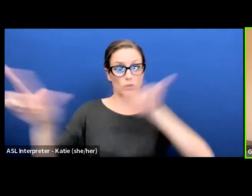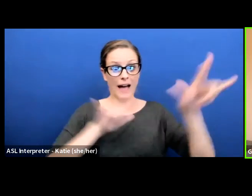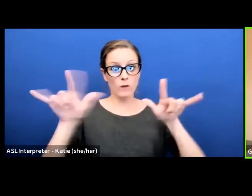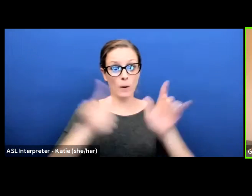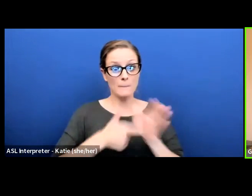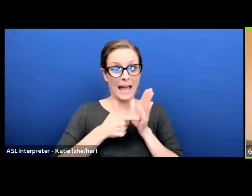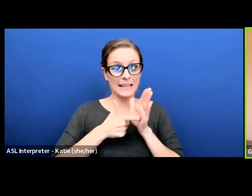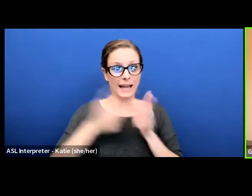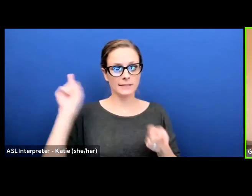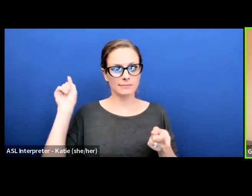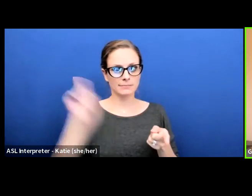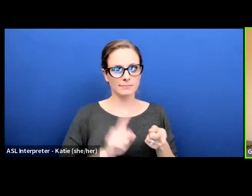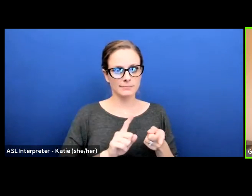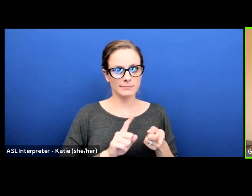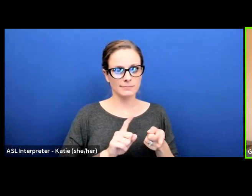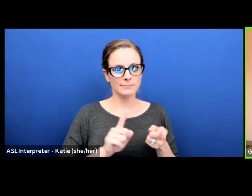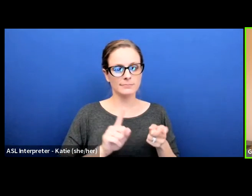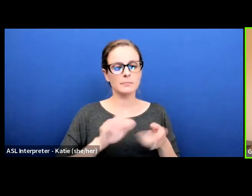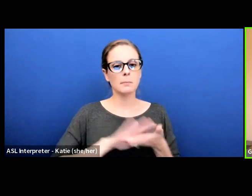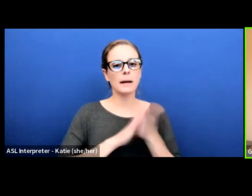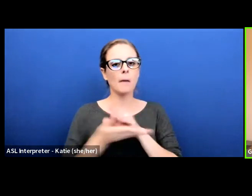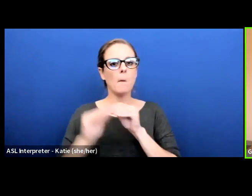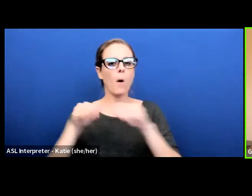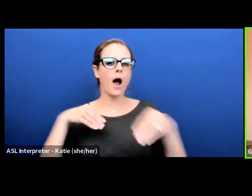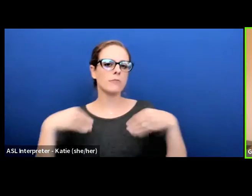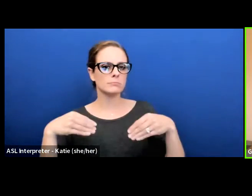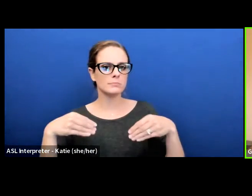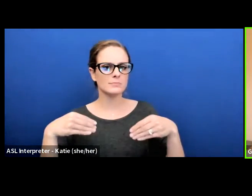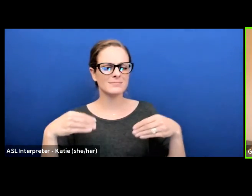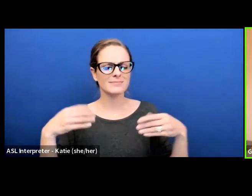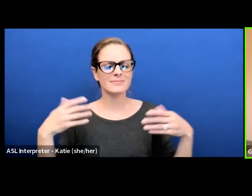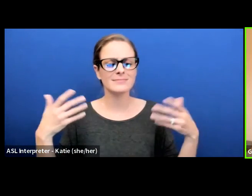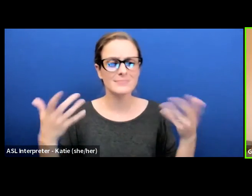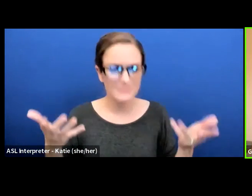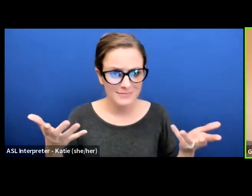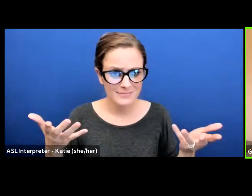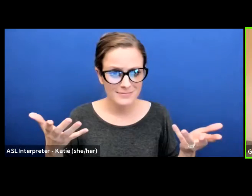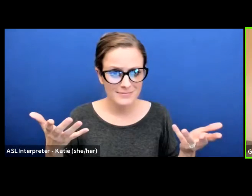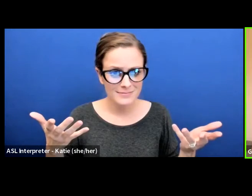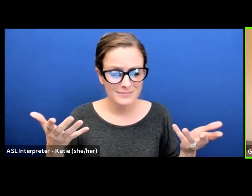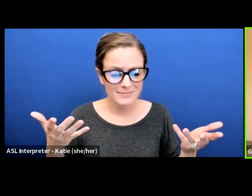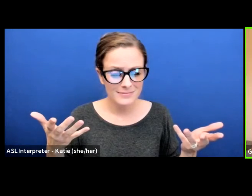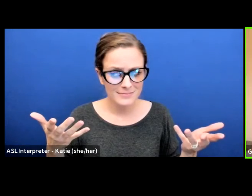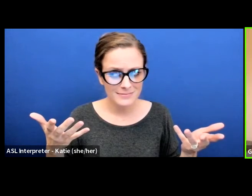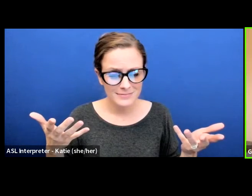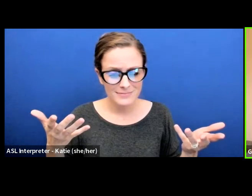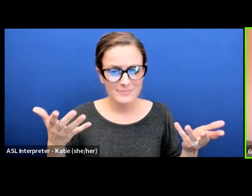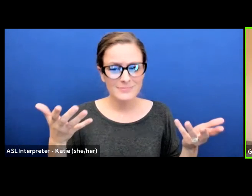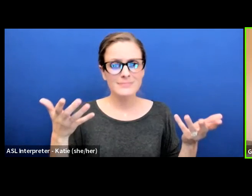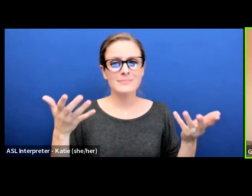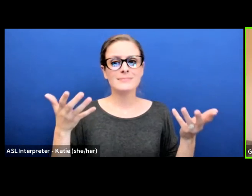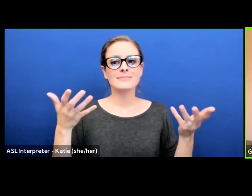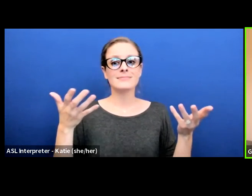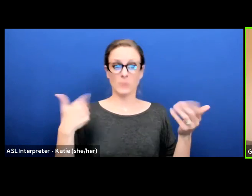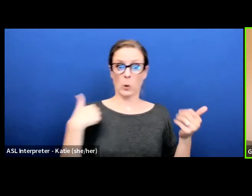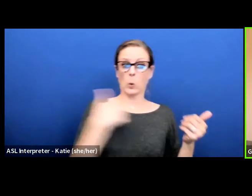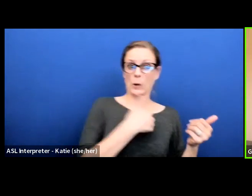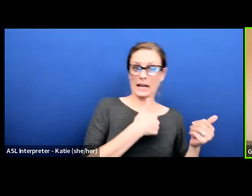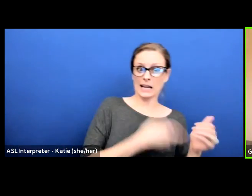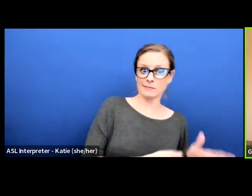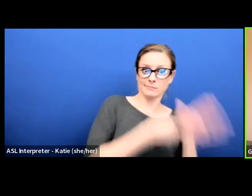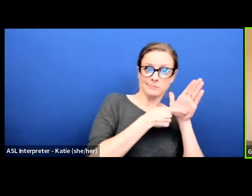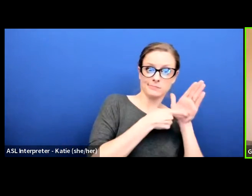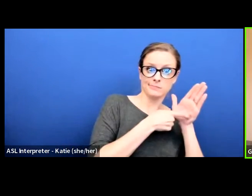airports. And so what good is it doing if we put in mandates, if we